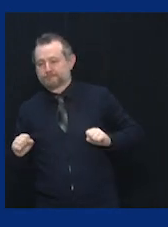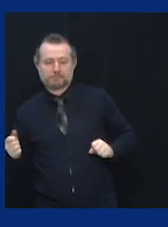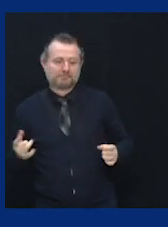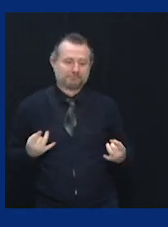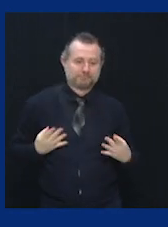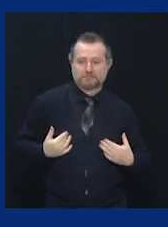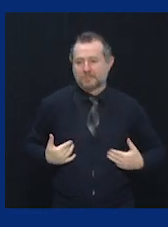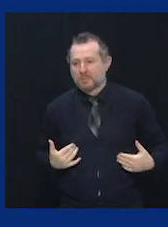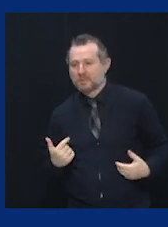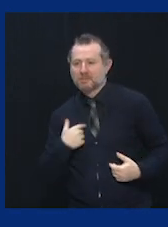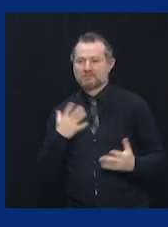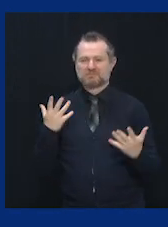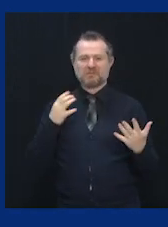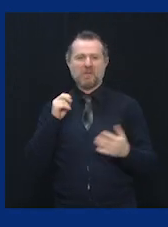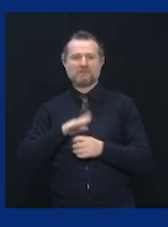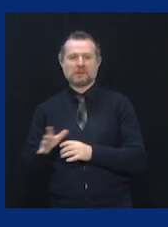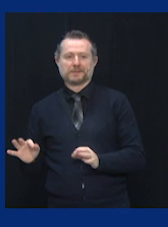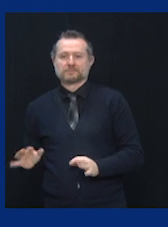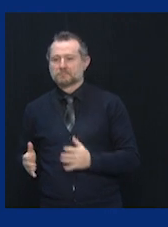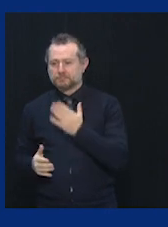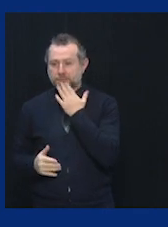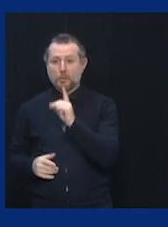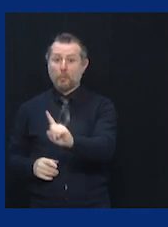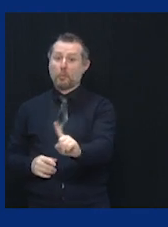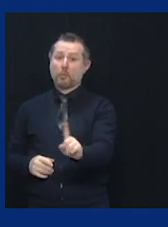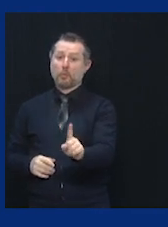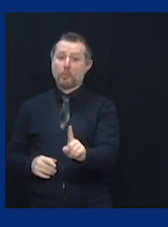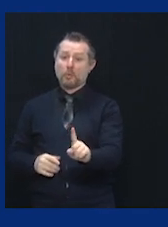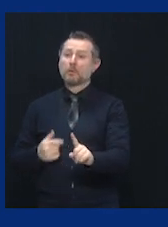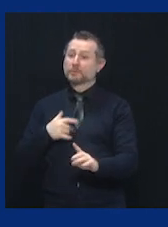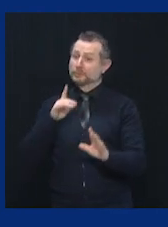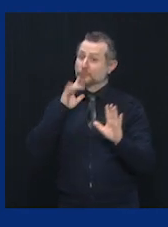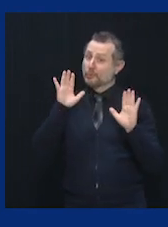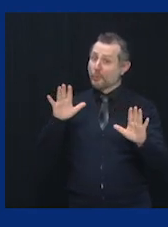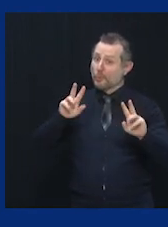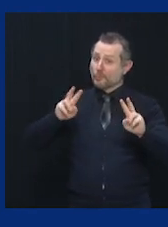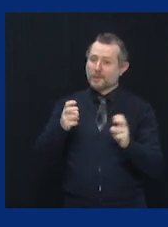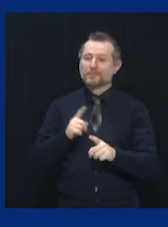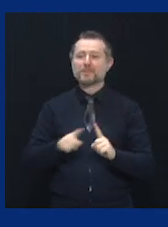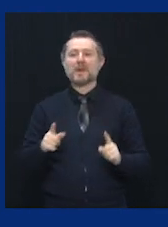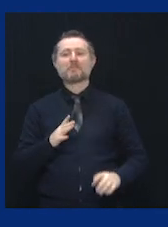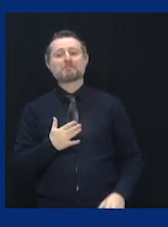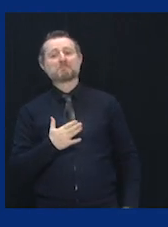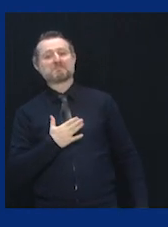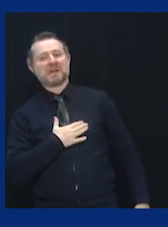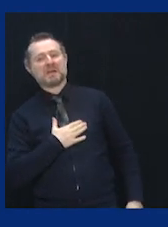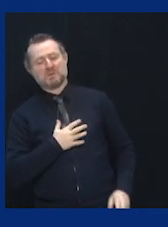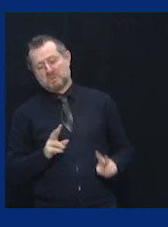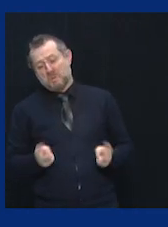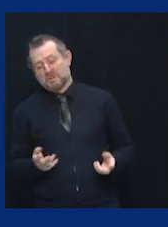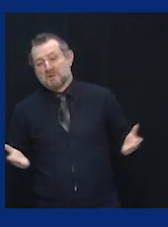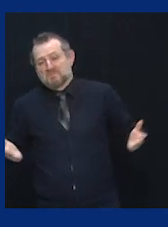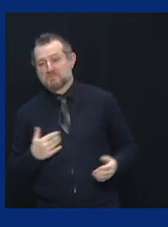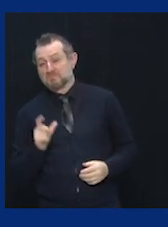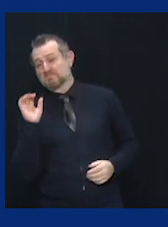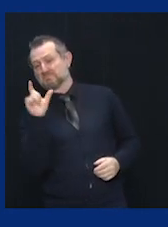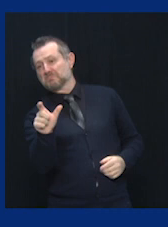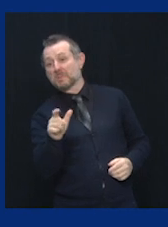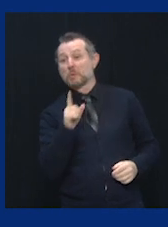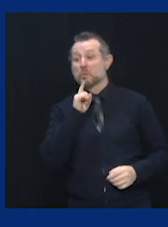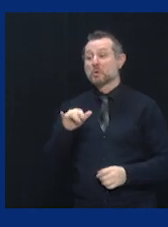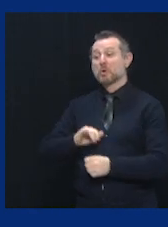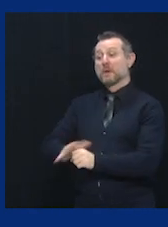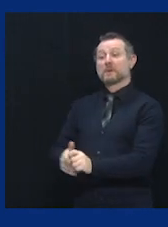I don't know if it's a great quote, it's my quote. Don't get cocky with COVID. This beast changes on us all the